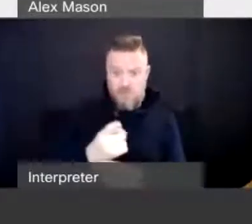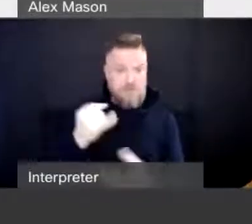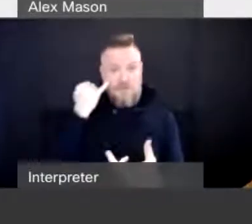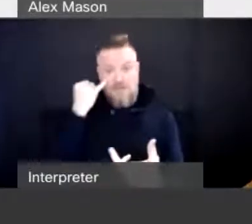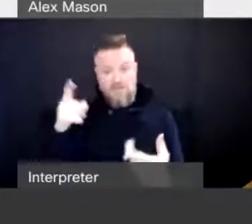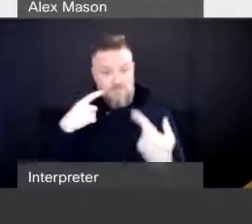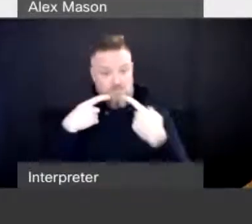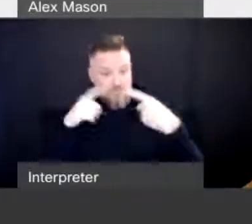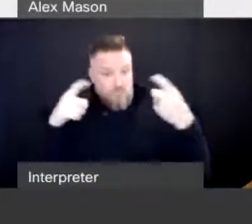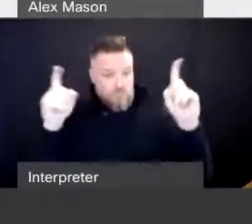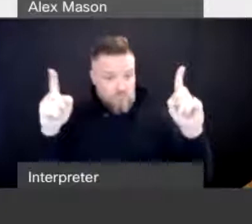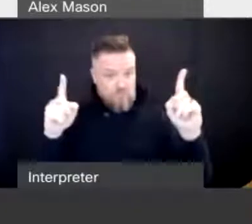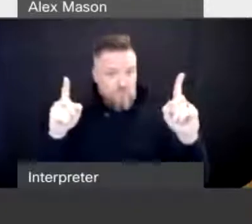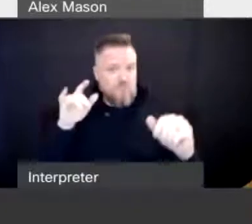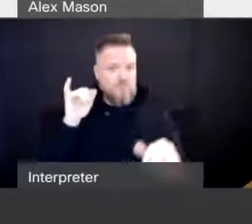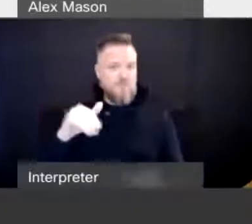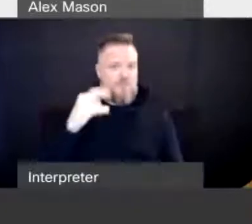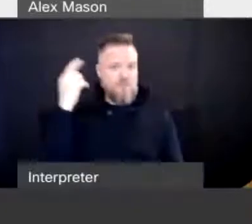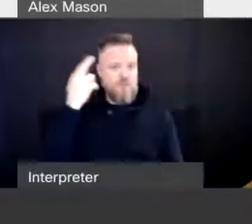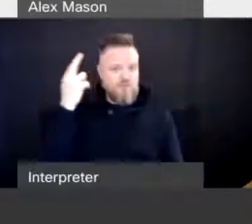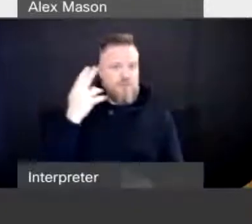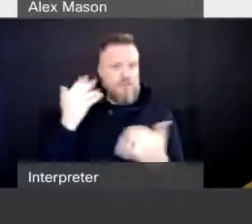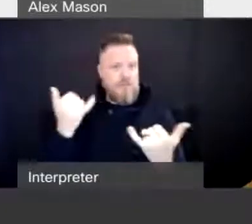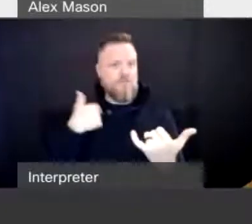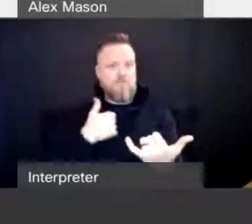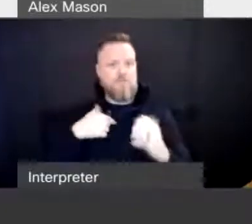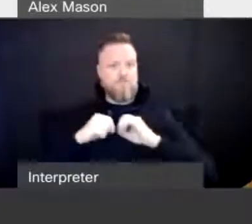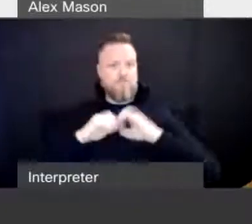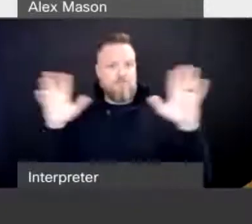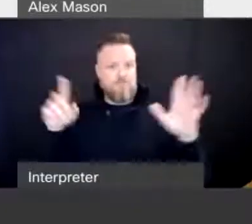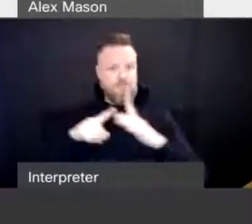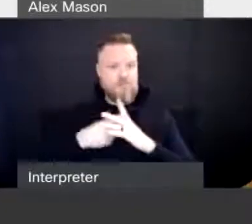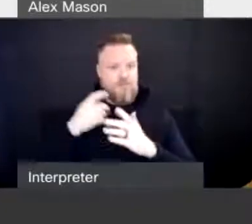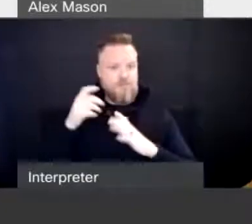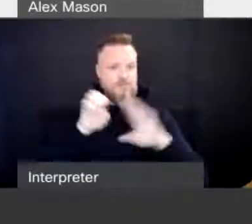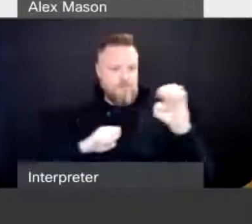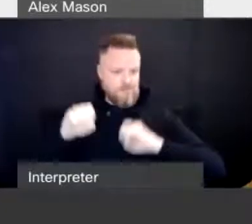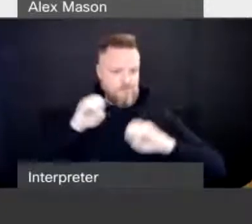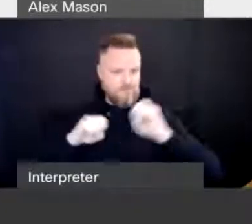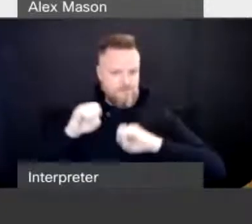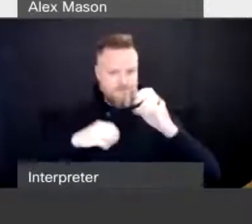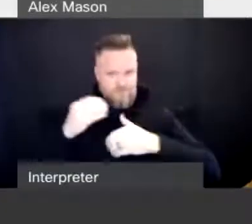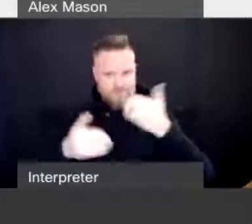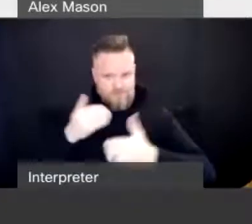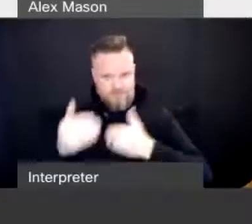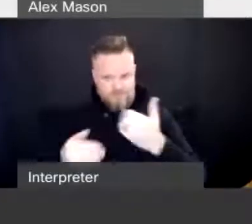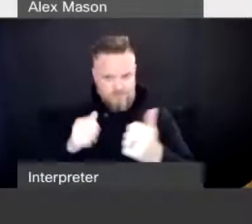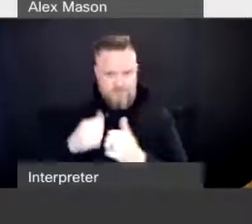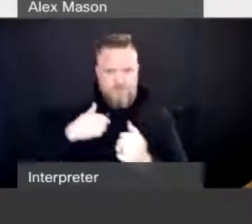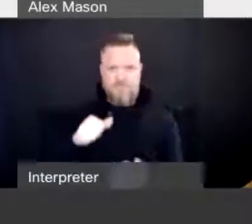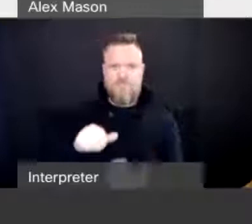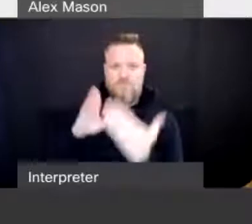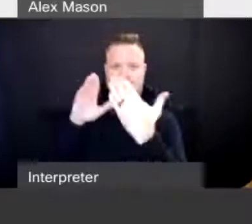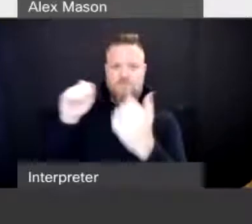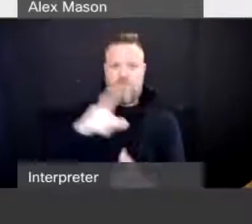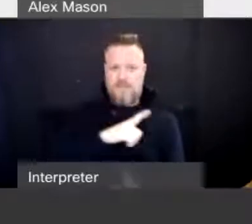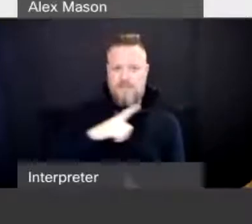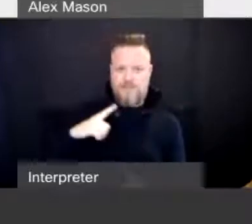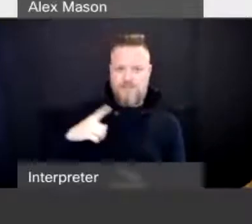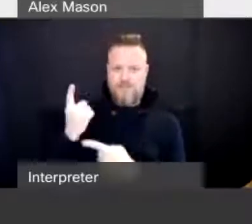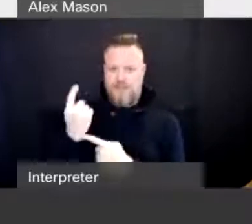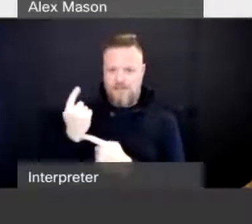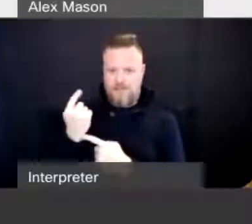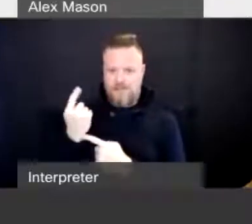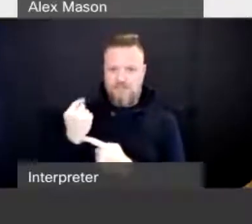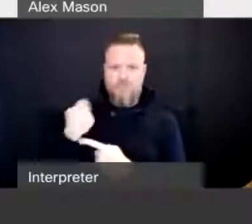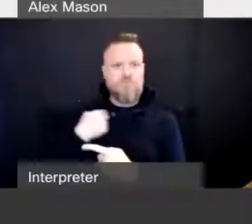so that's why we've started obviously the evaluation process and came before the legislature a year ago to